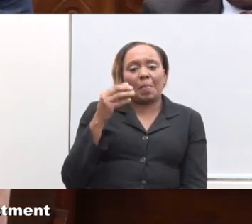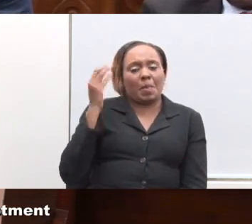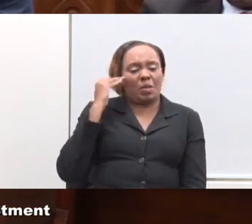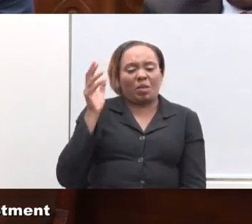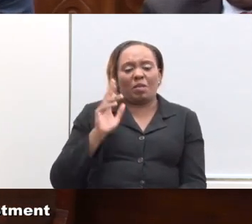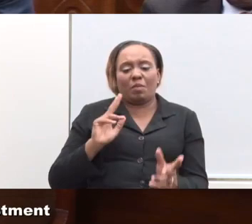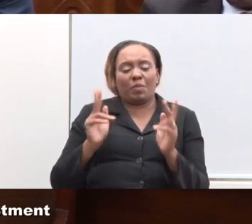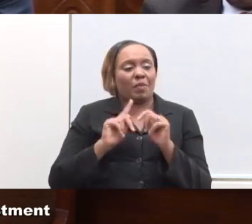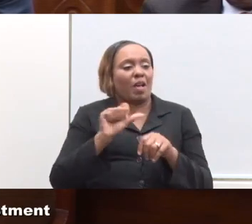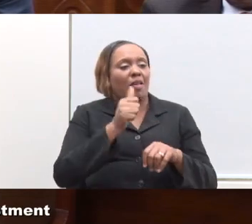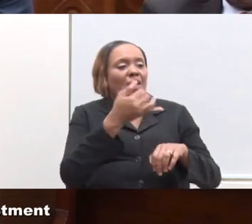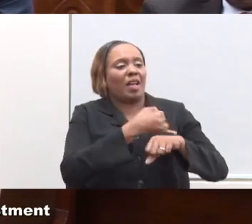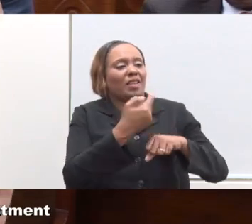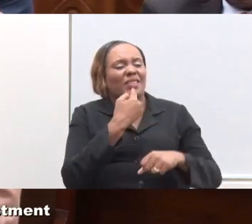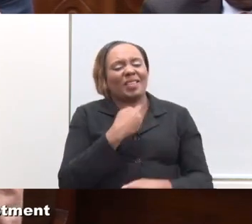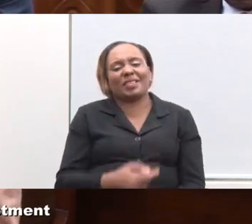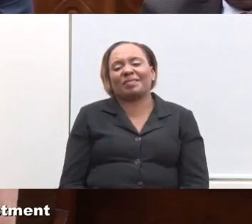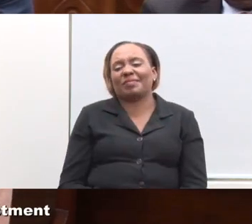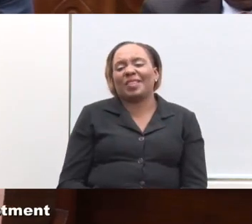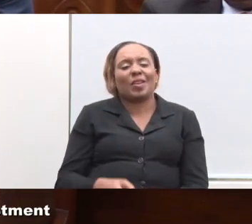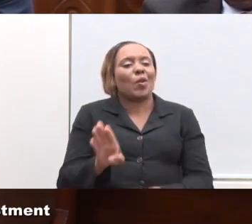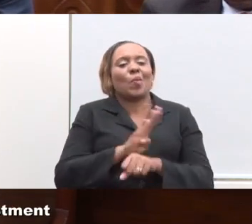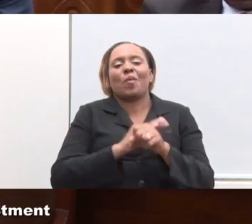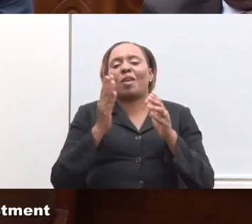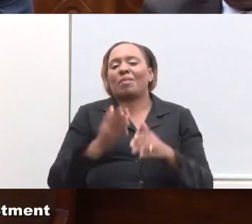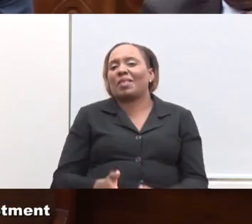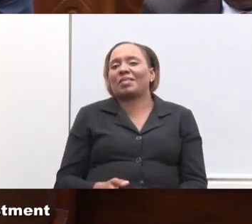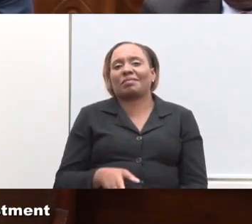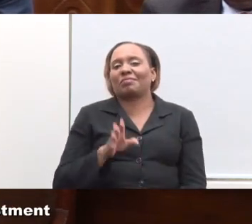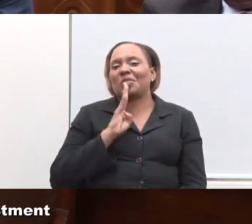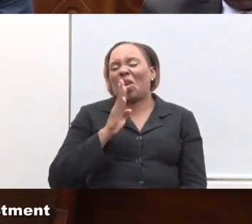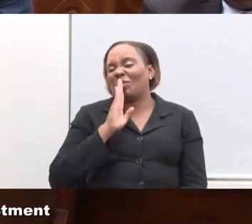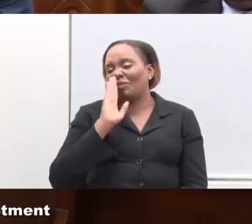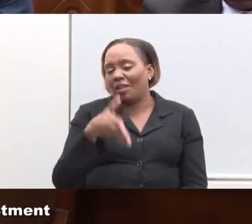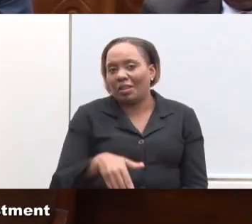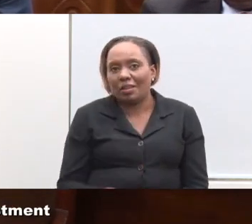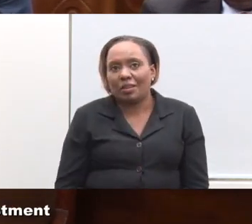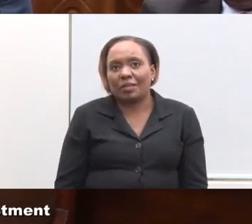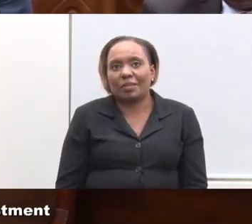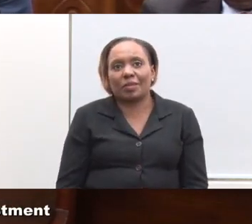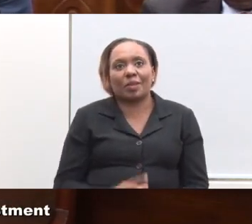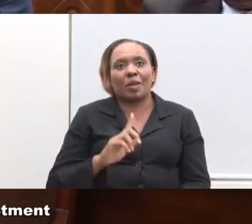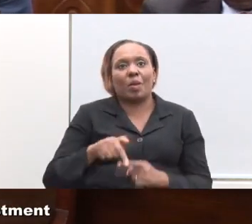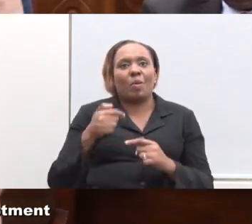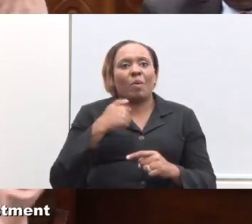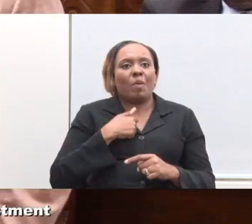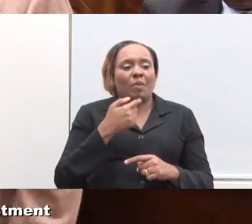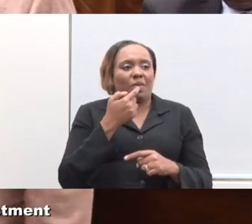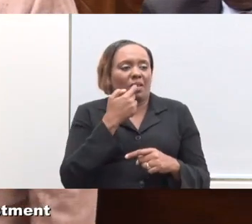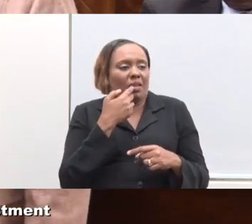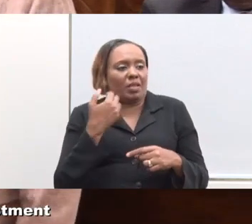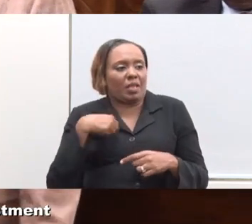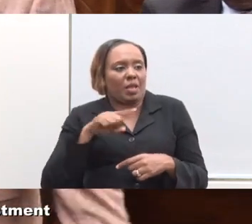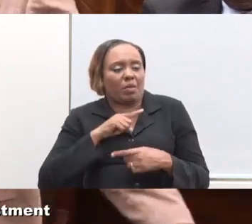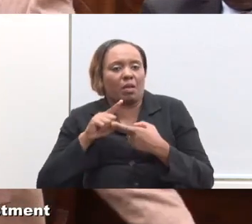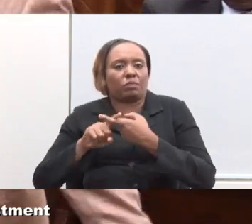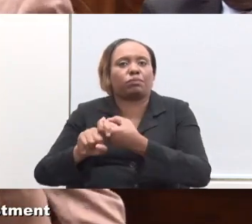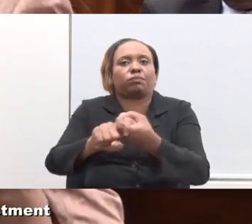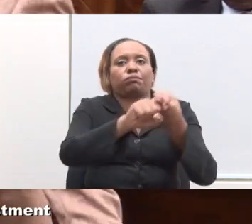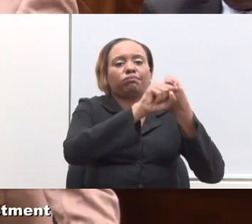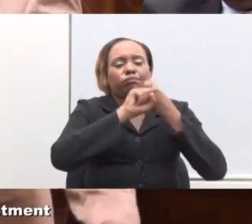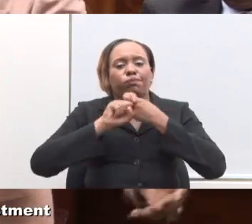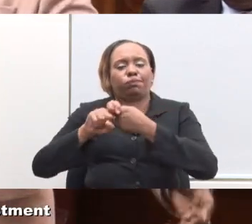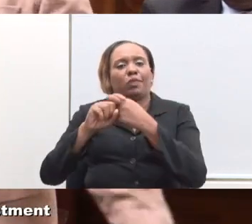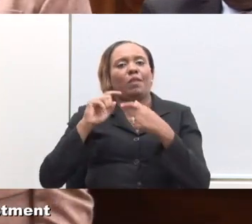line. Straight down the line. So that's why when we say friends of all and satellites of none, people